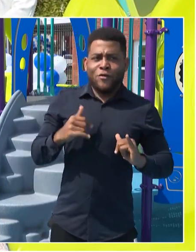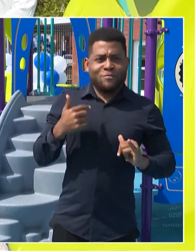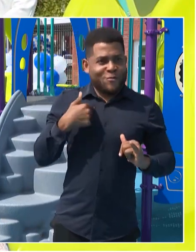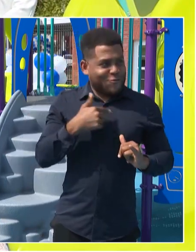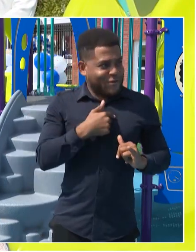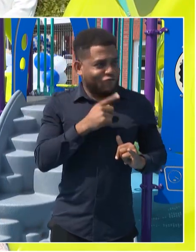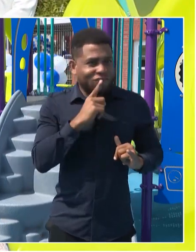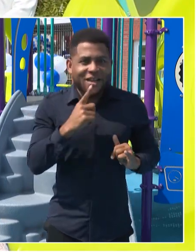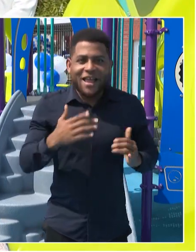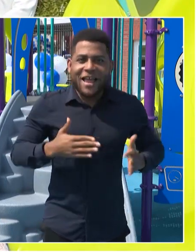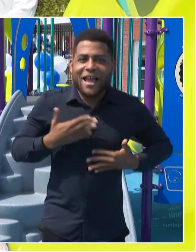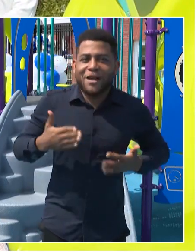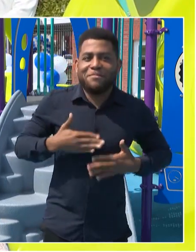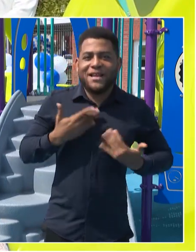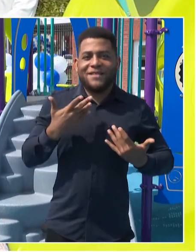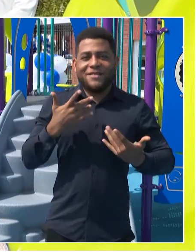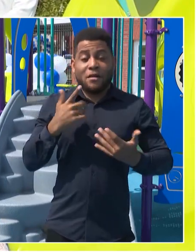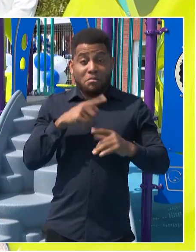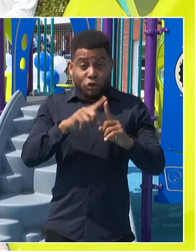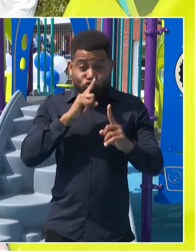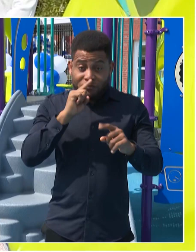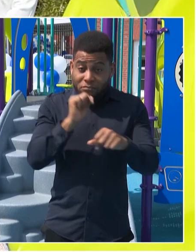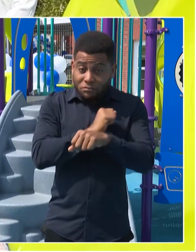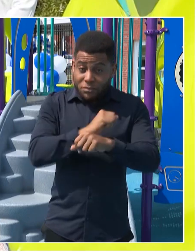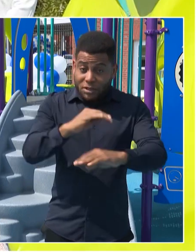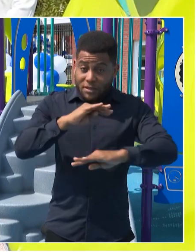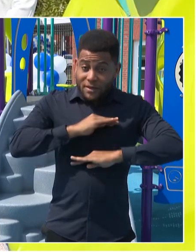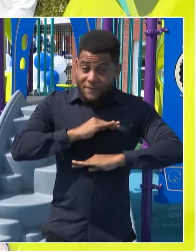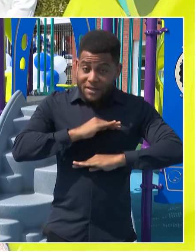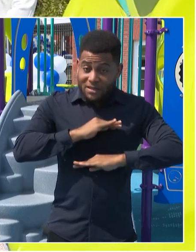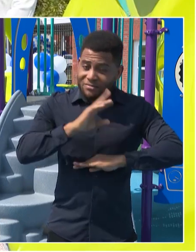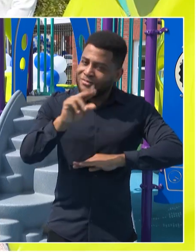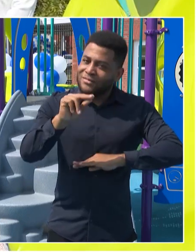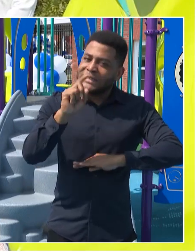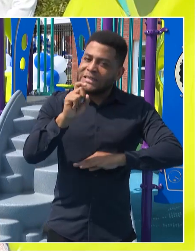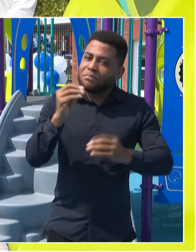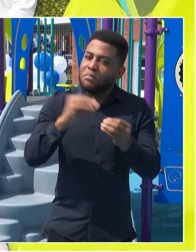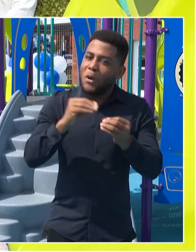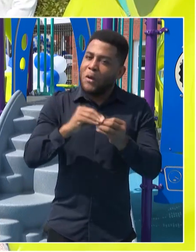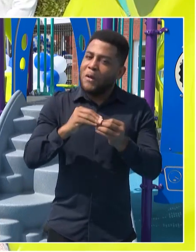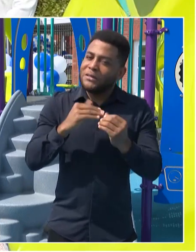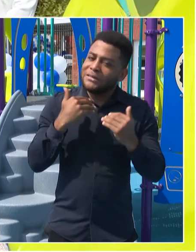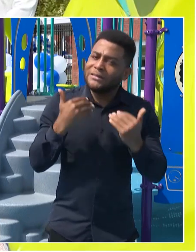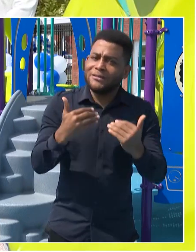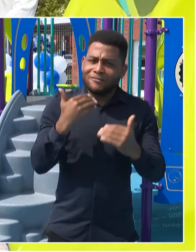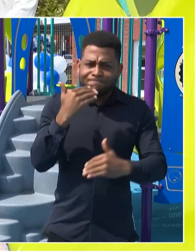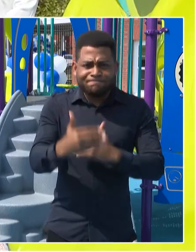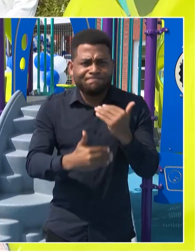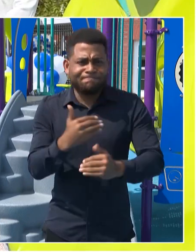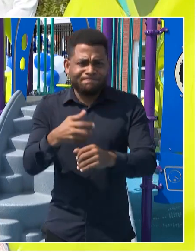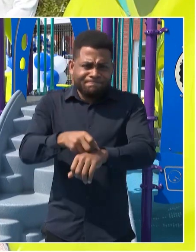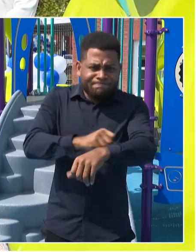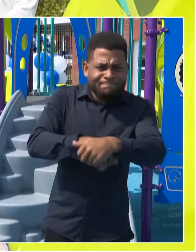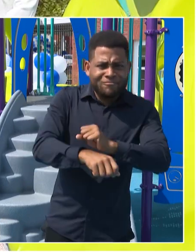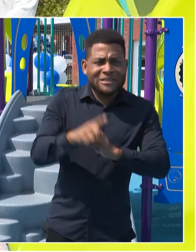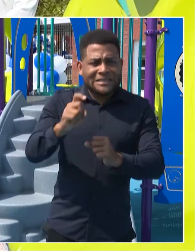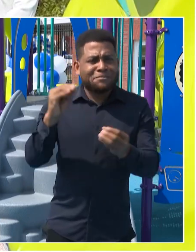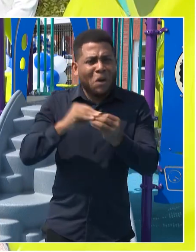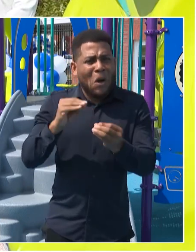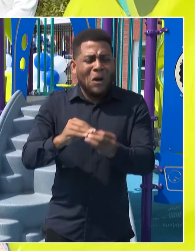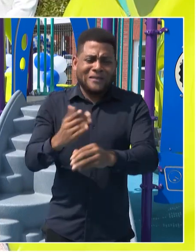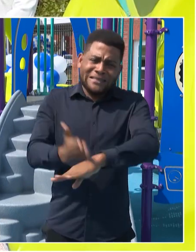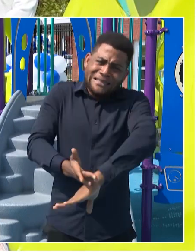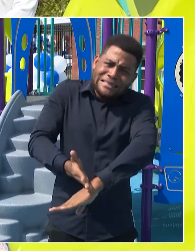school year brings us the opportunity to build on the progress we're making and build even more